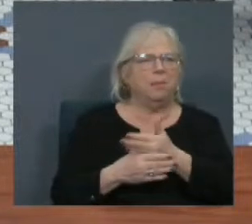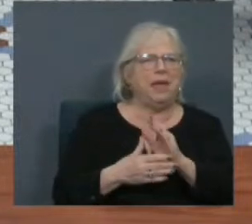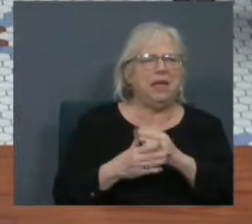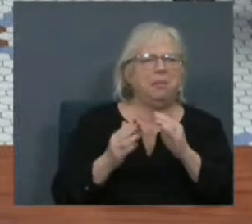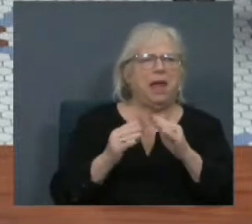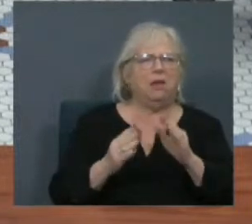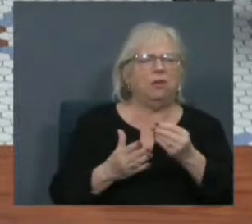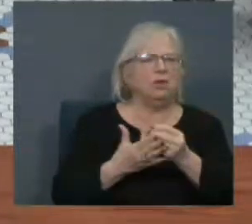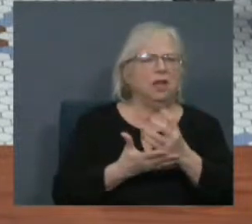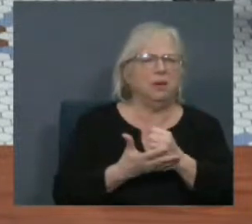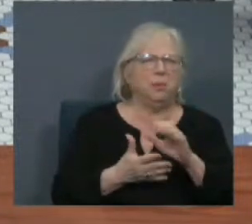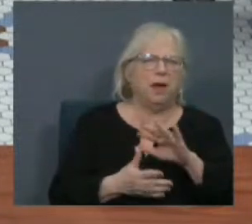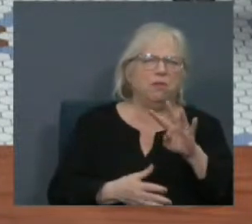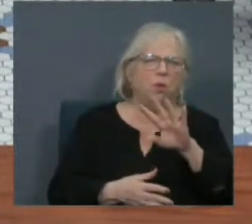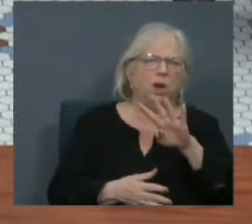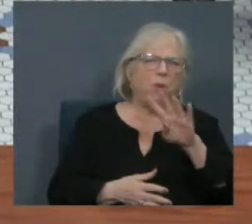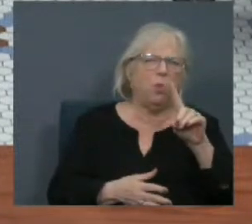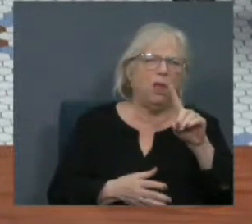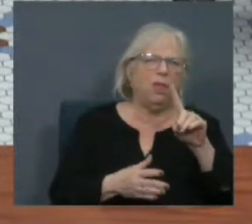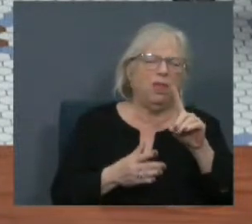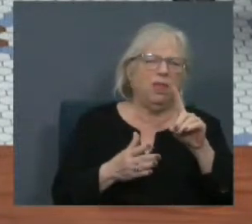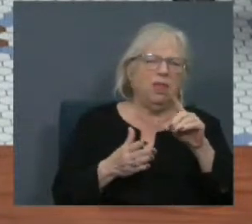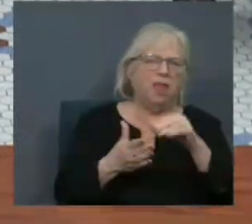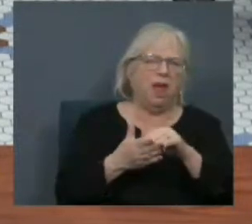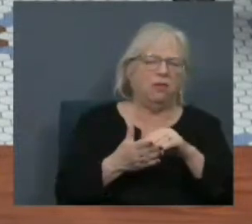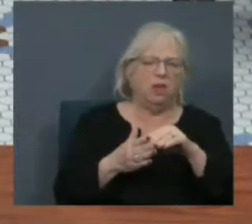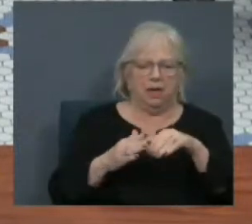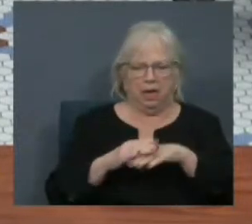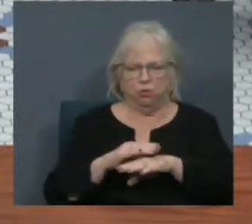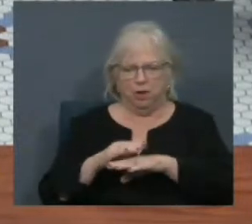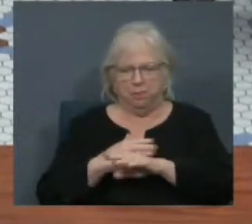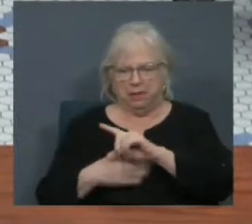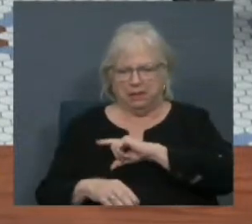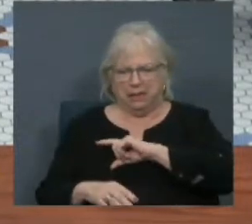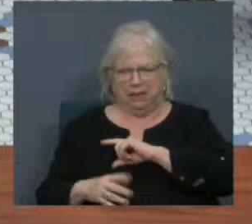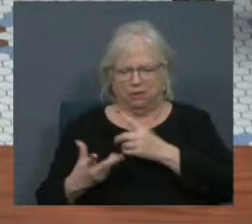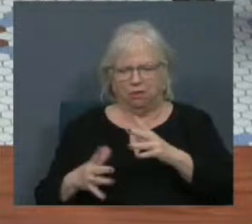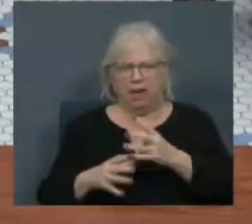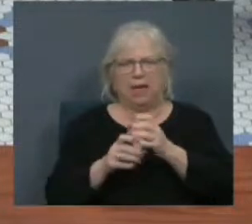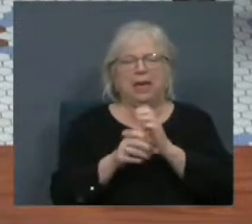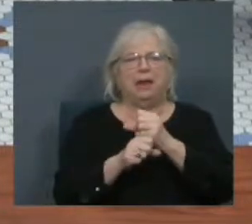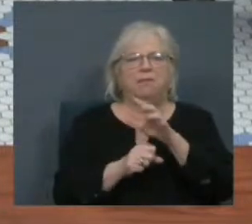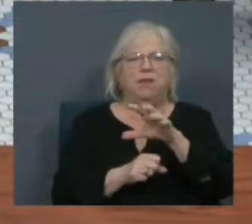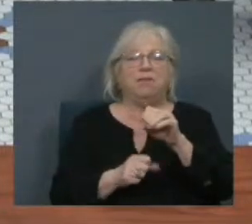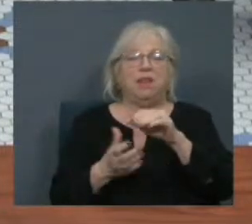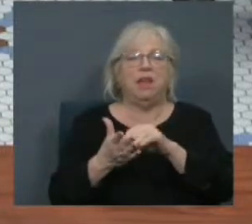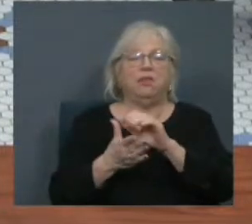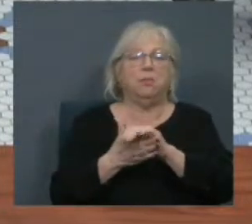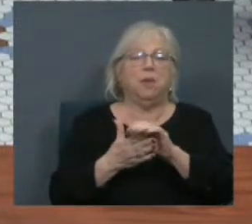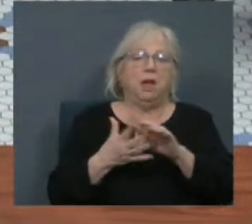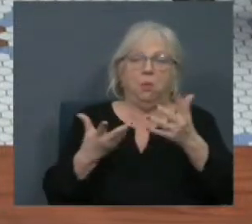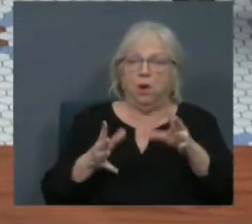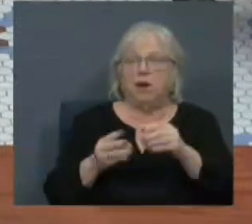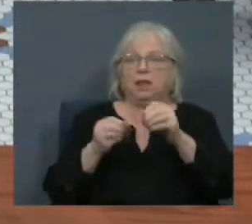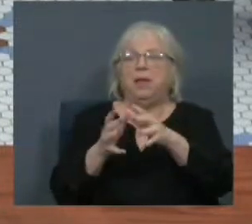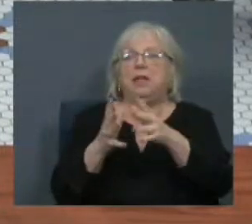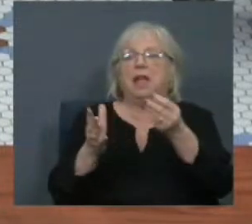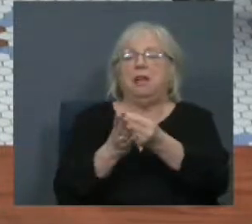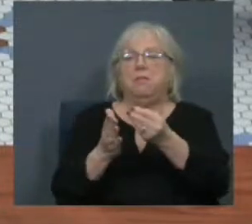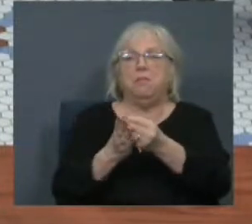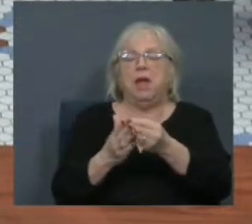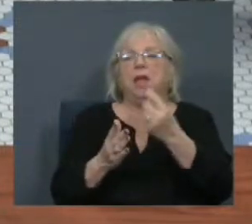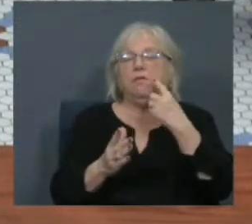like, in Arkansas, it's like, what, 41,000? And entry-level police officers already get 50,000. You know, we spend a whole lot of money on them already.